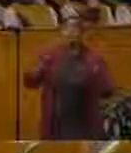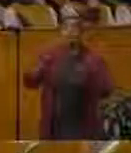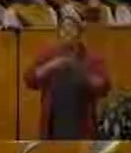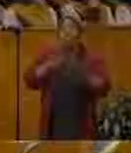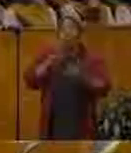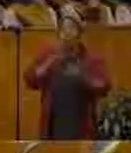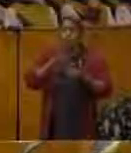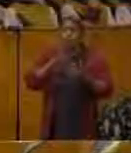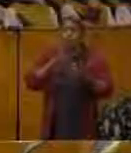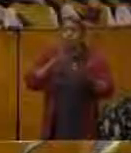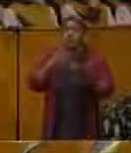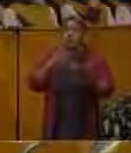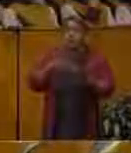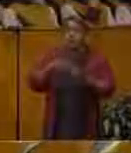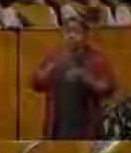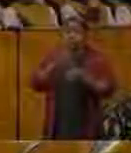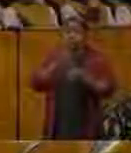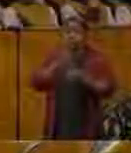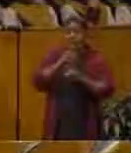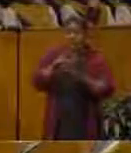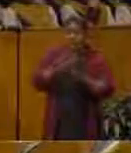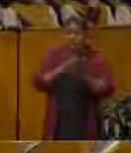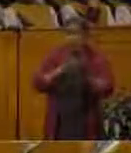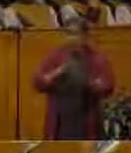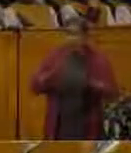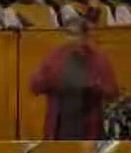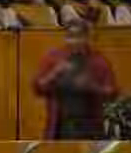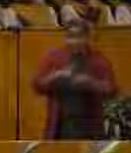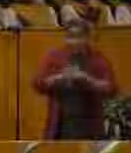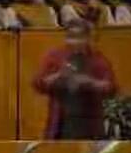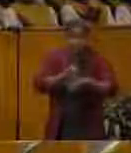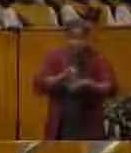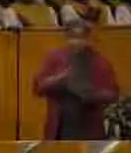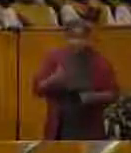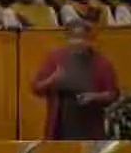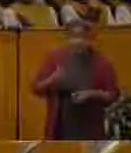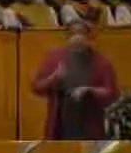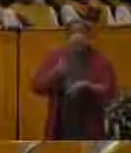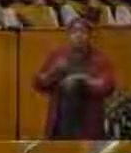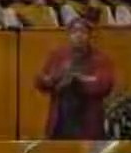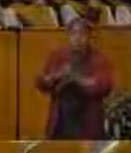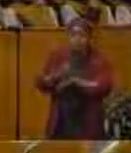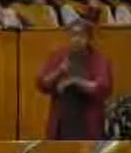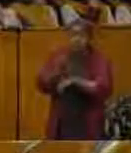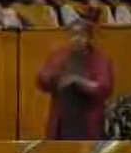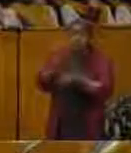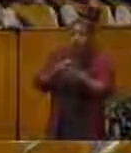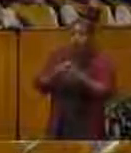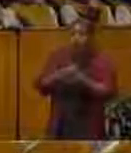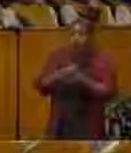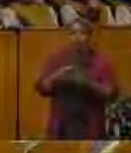indict some folk in church under the indictment of sanctified fronting.